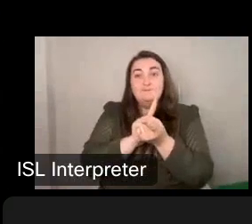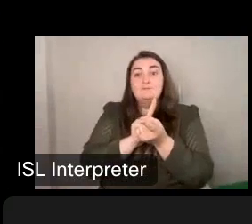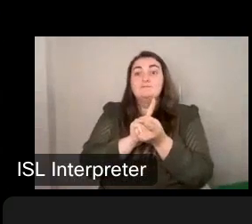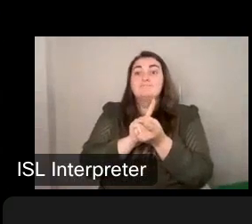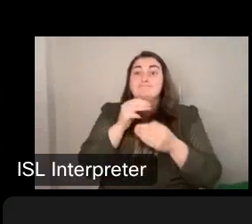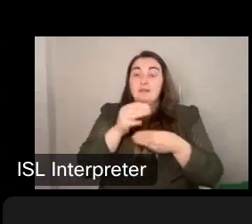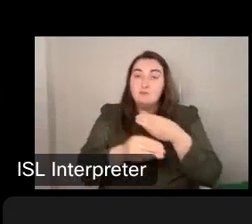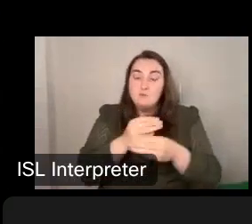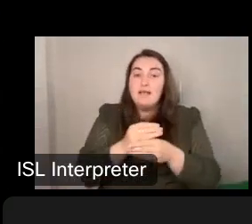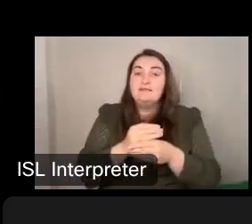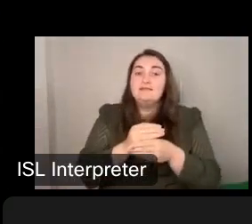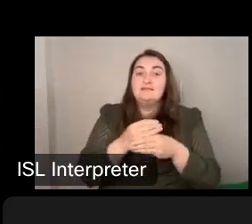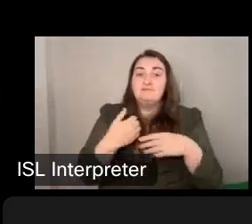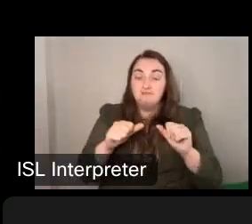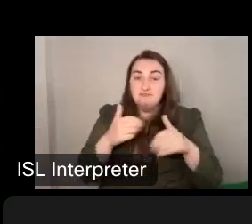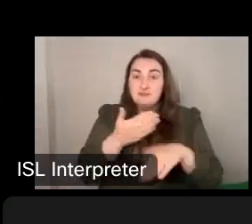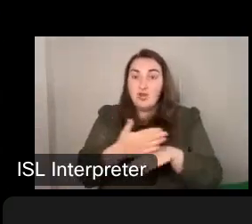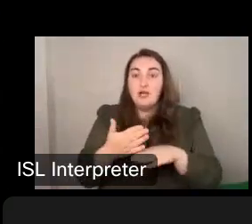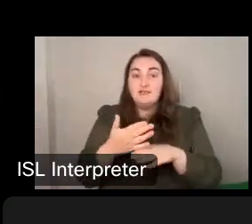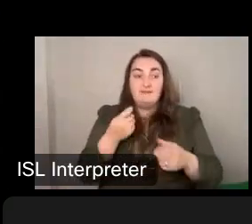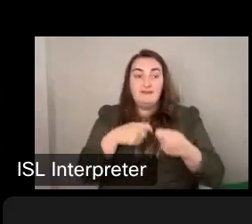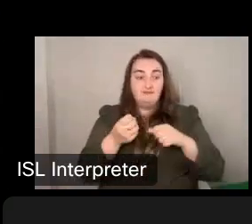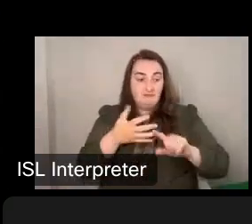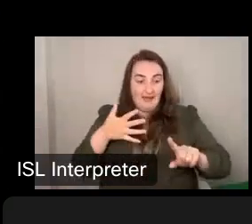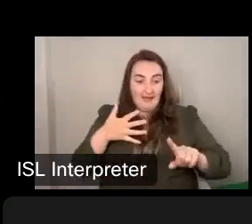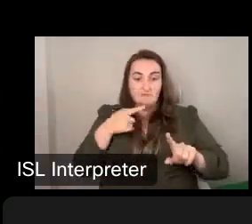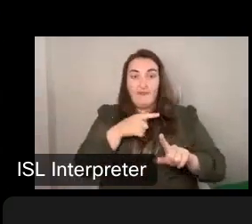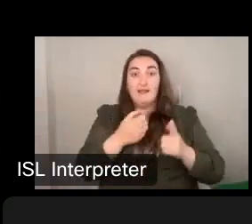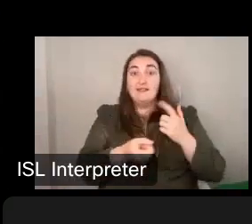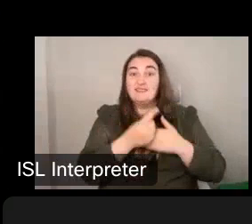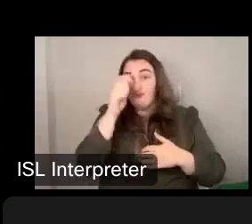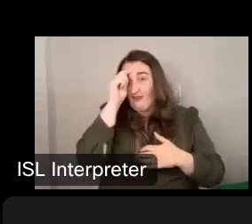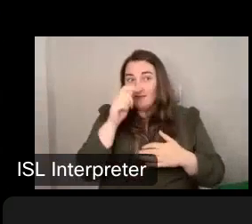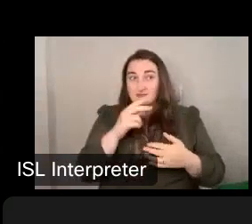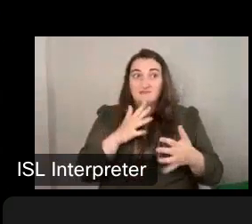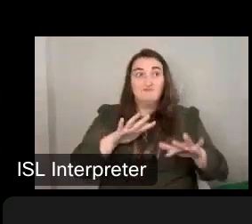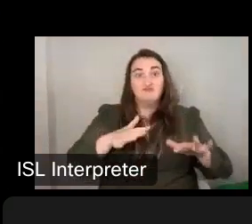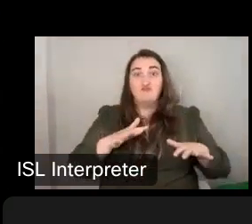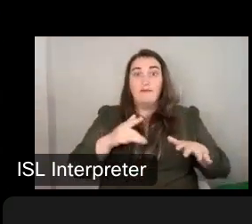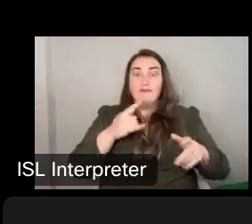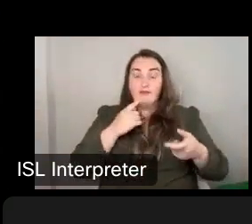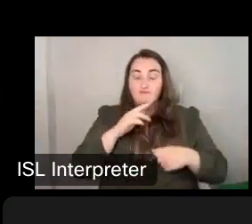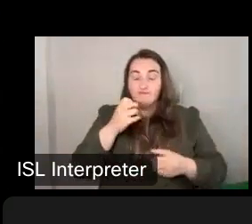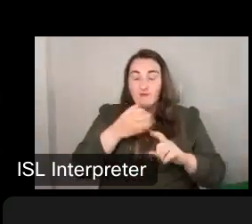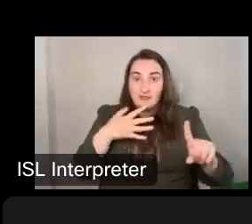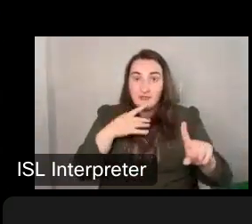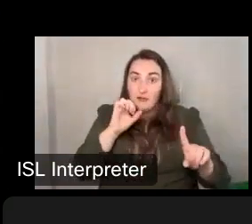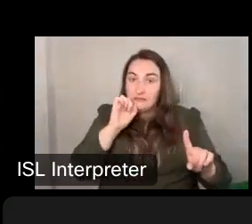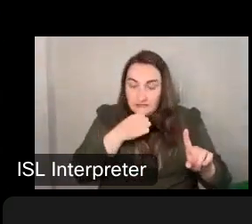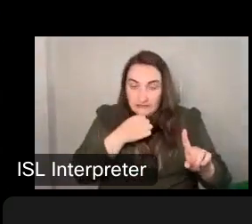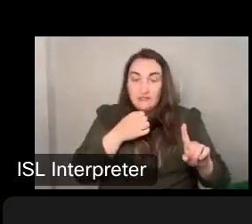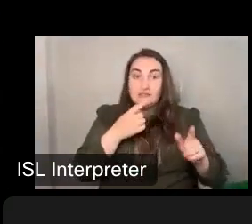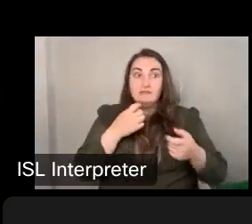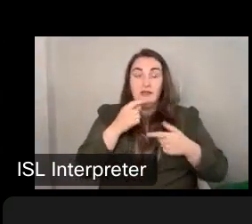process is initiated, realizing how serious an incident might be, and really kind of maybe being a little bit lost and trying